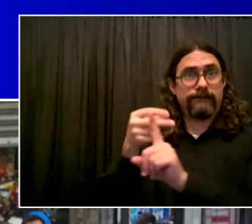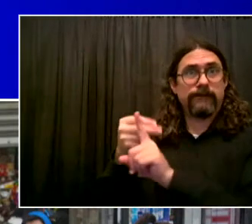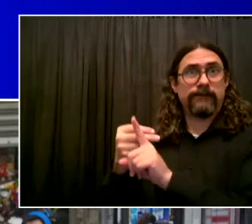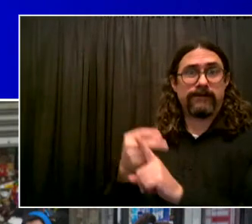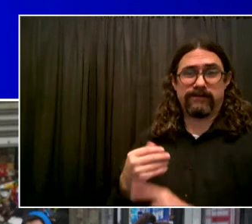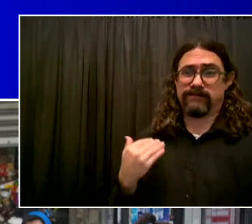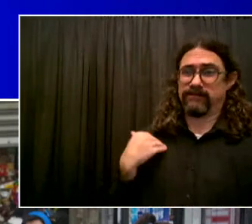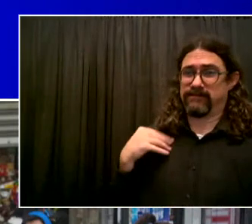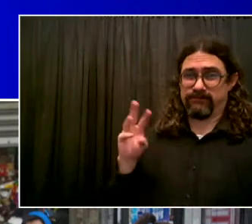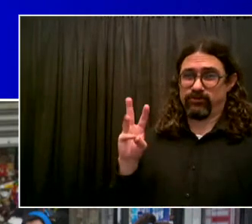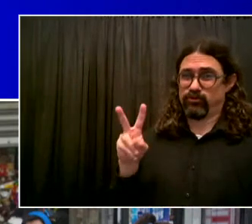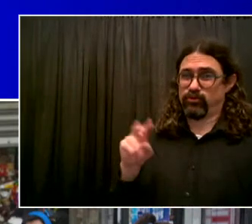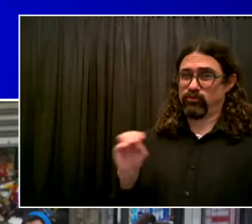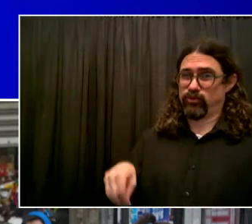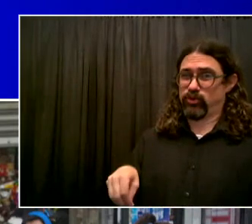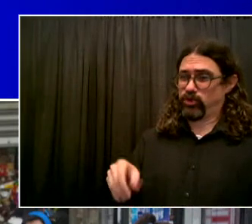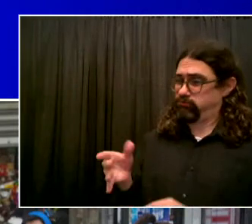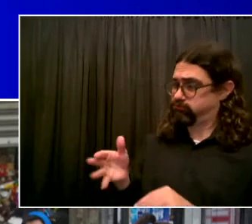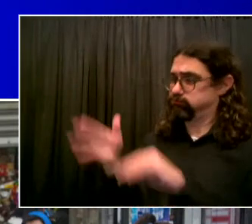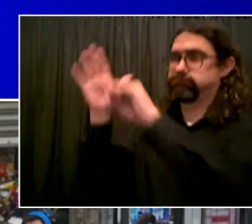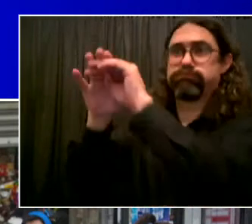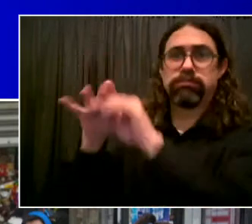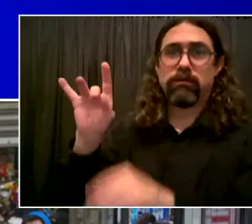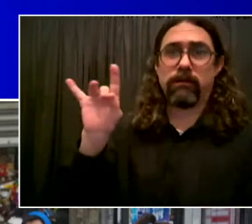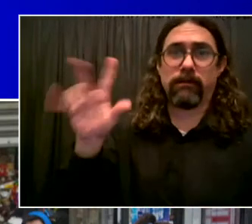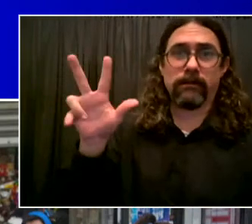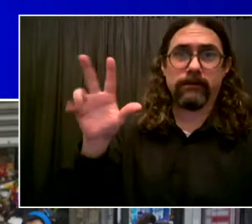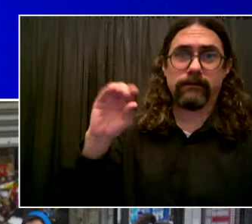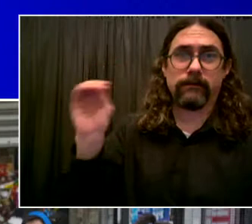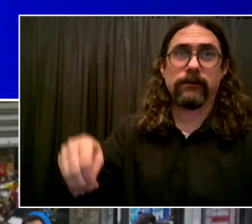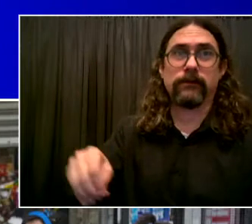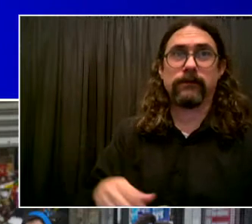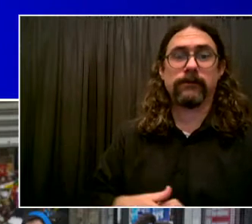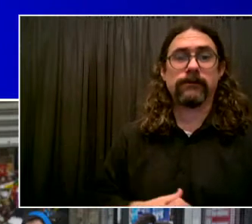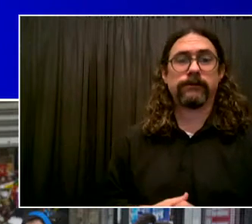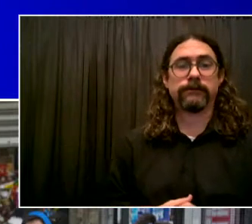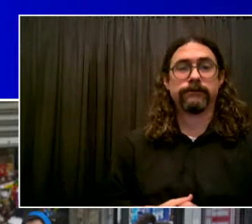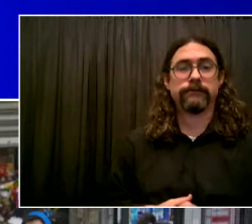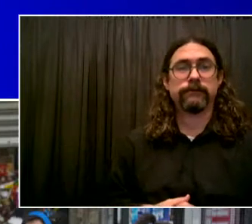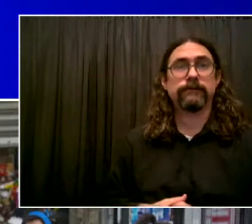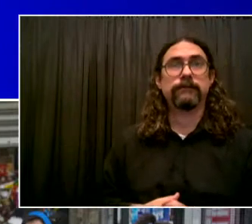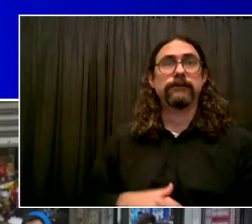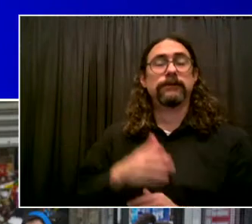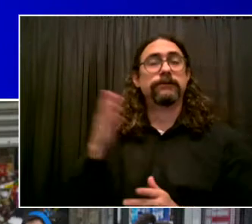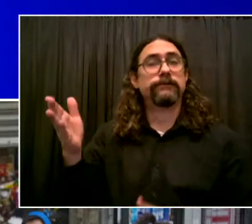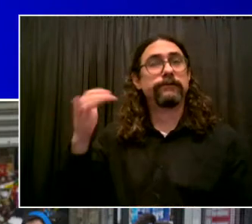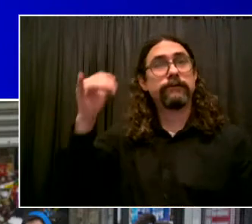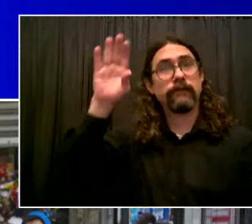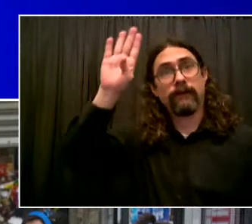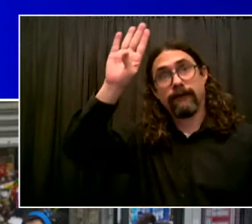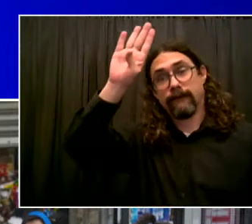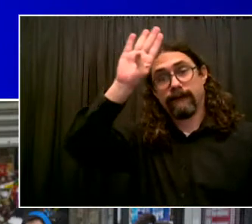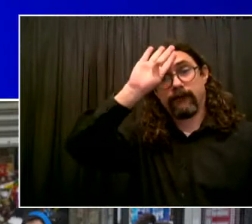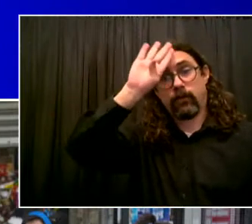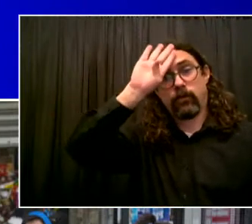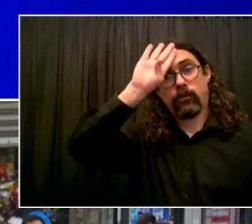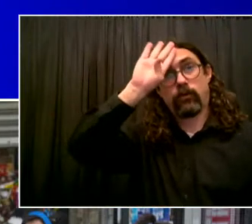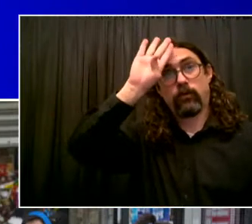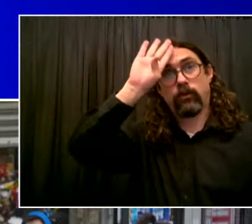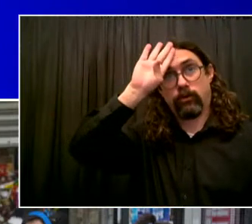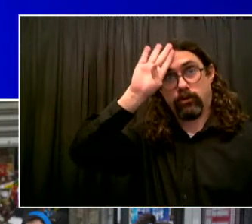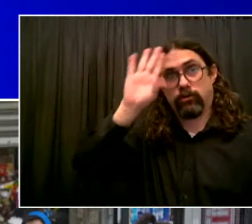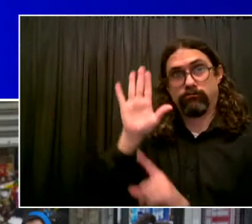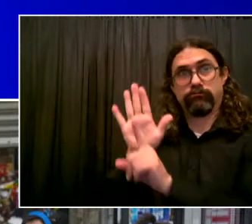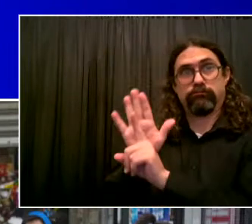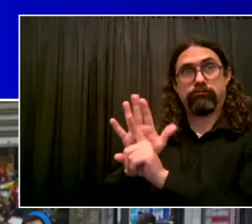mandate just 10 days ago. And then the fire department. On the fire fighting side of the